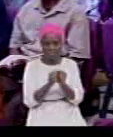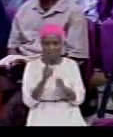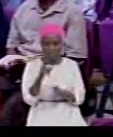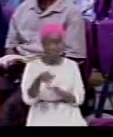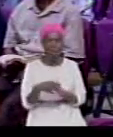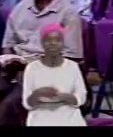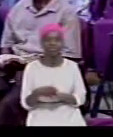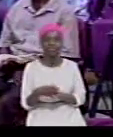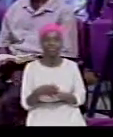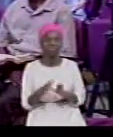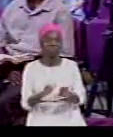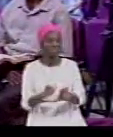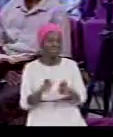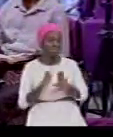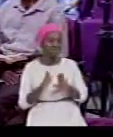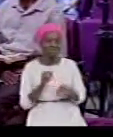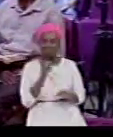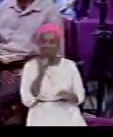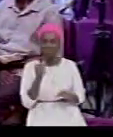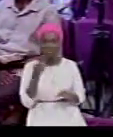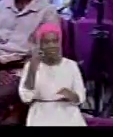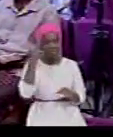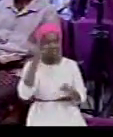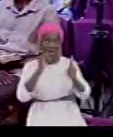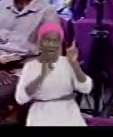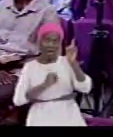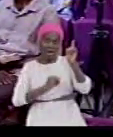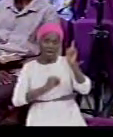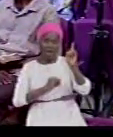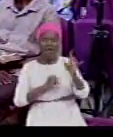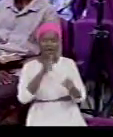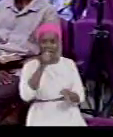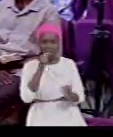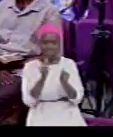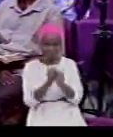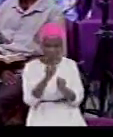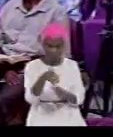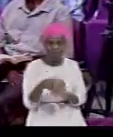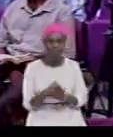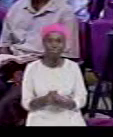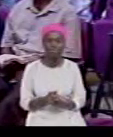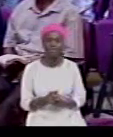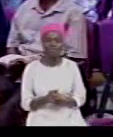thou not, for I am with thee."